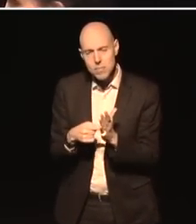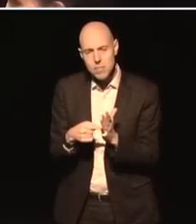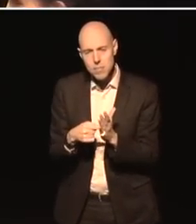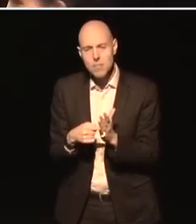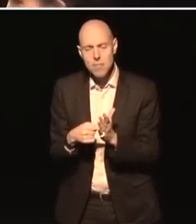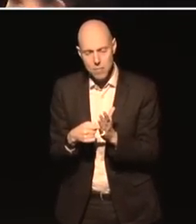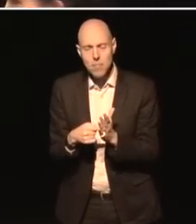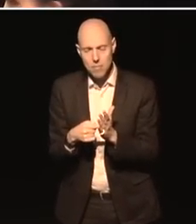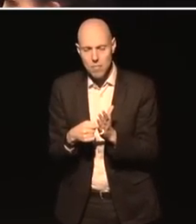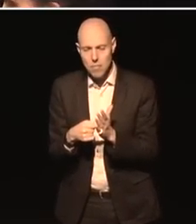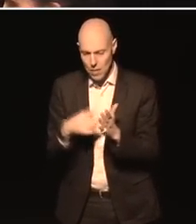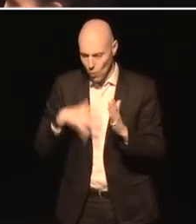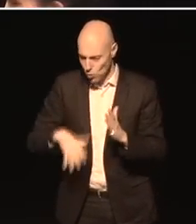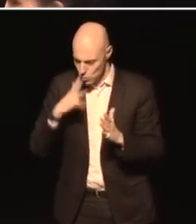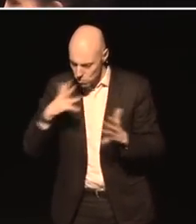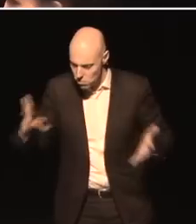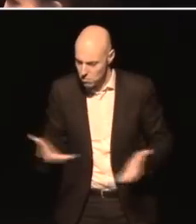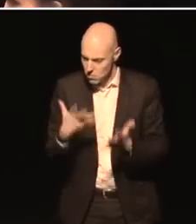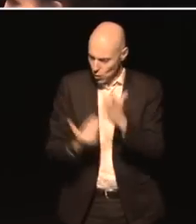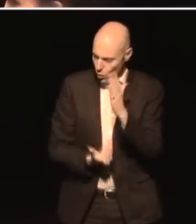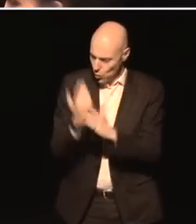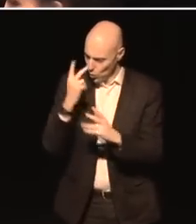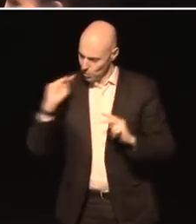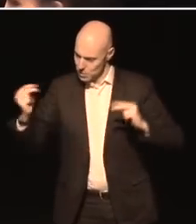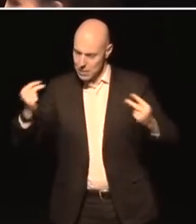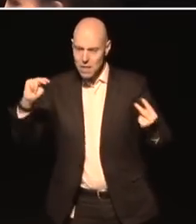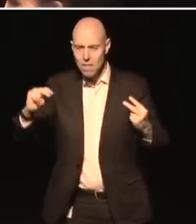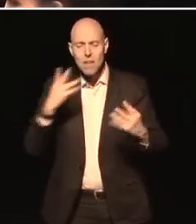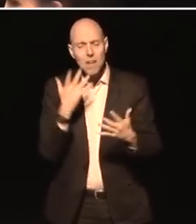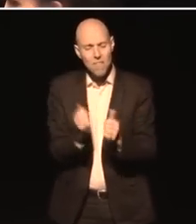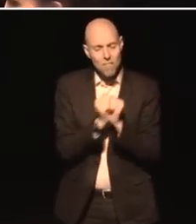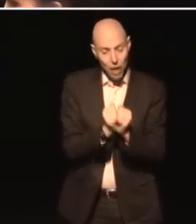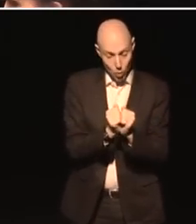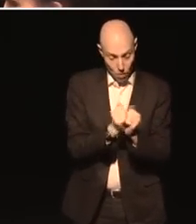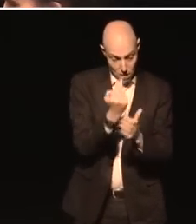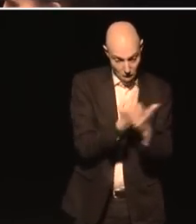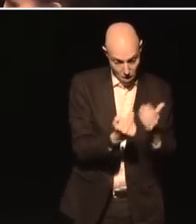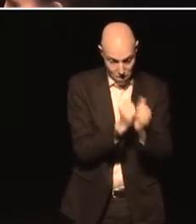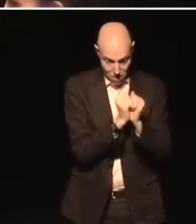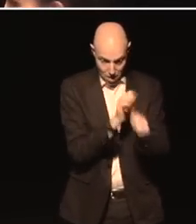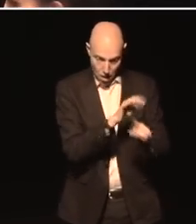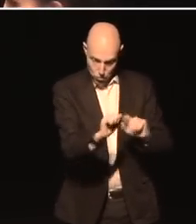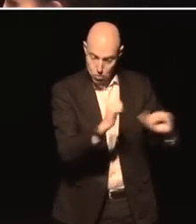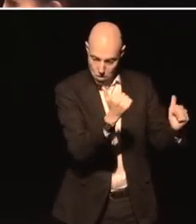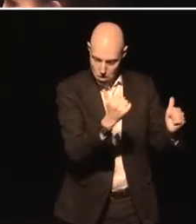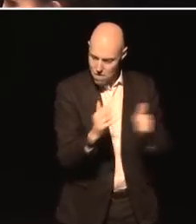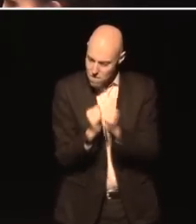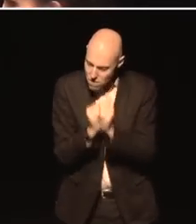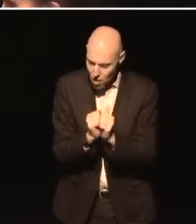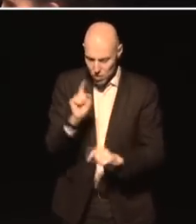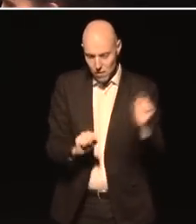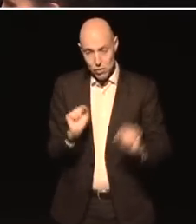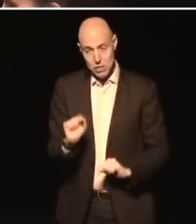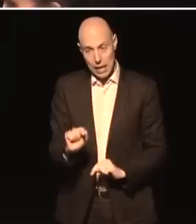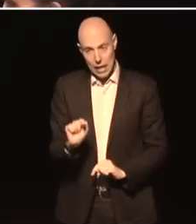new perspectives about the value of diversity. And we talk about the value of art and culture in a big way today. And we look